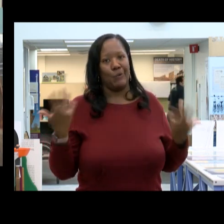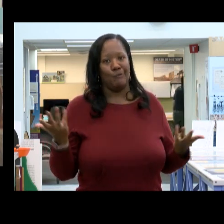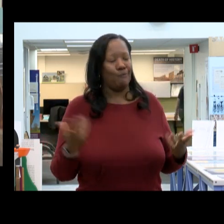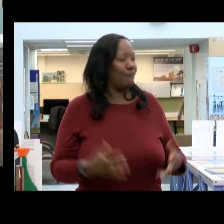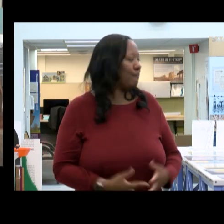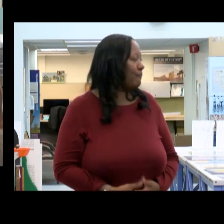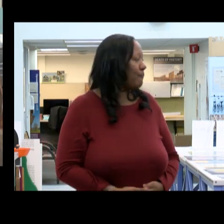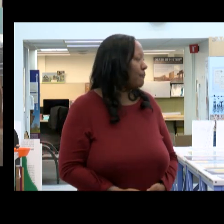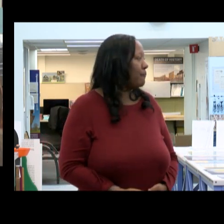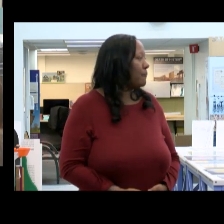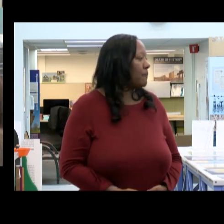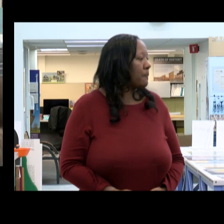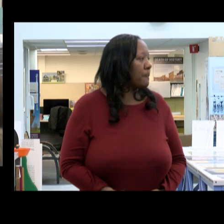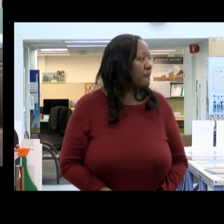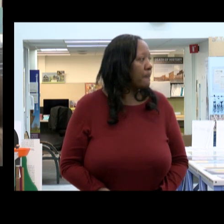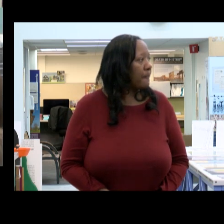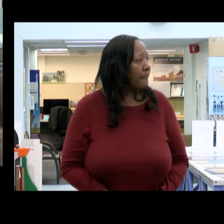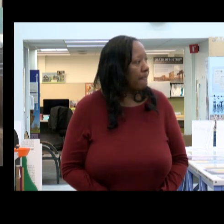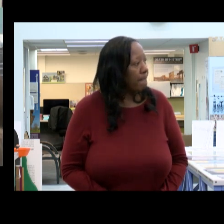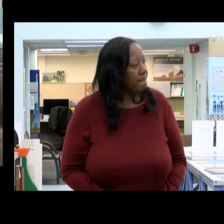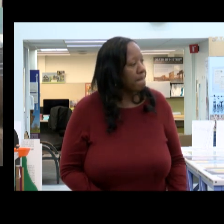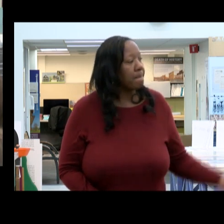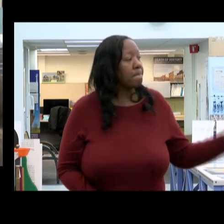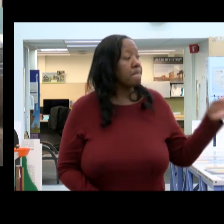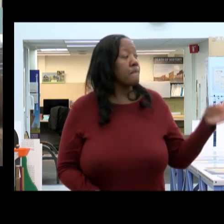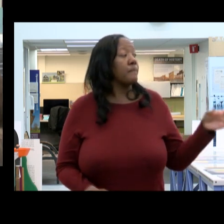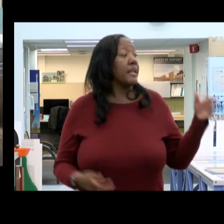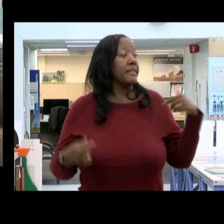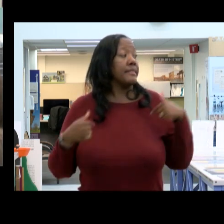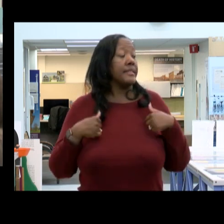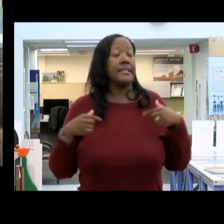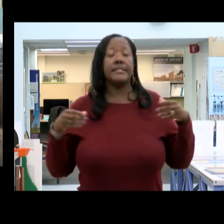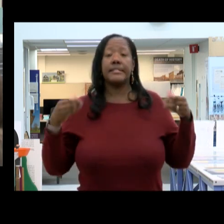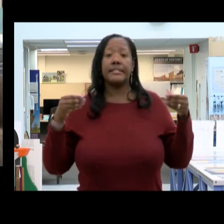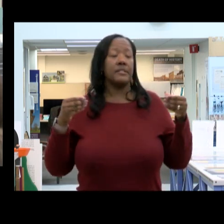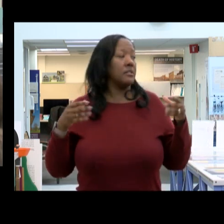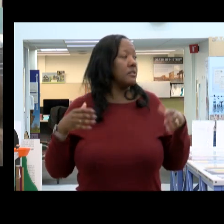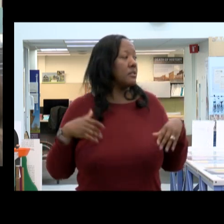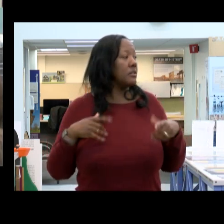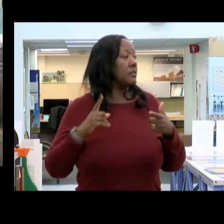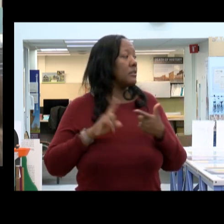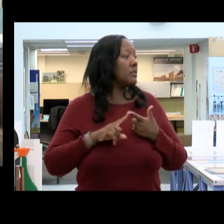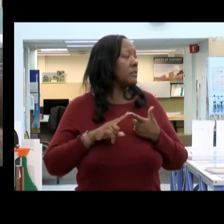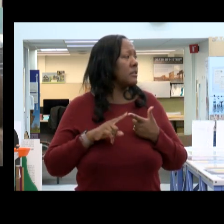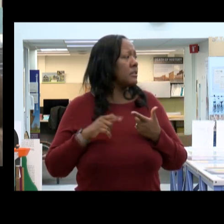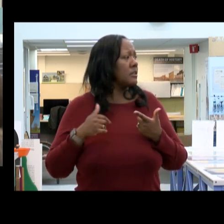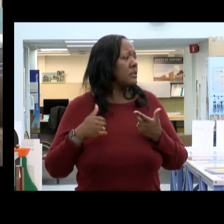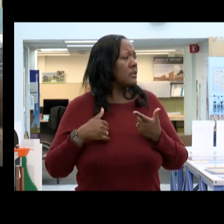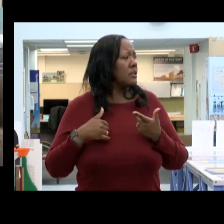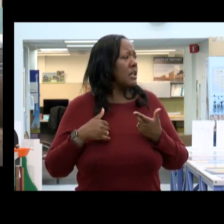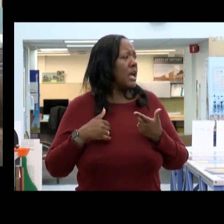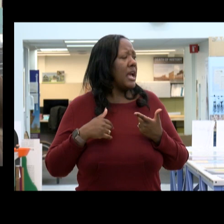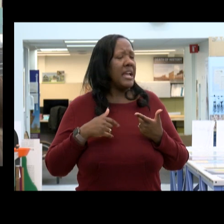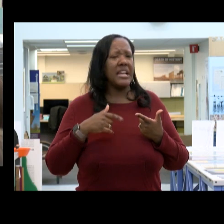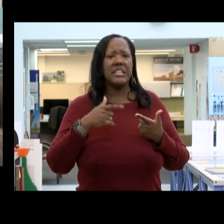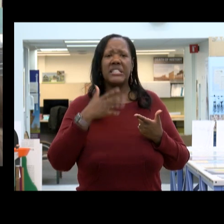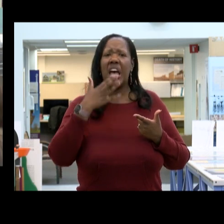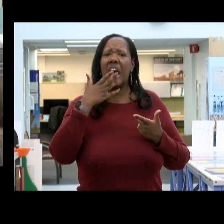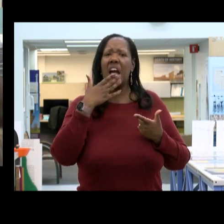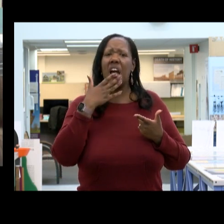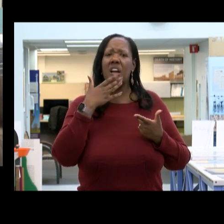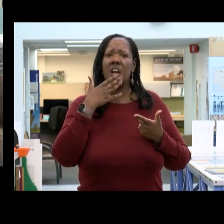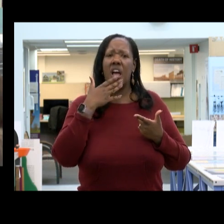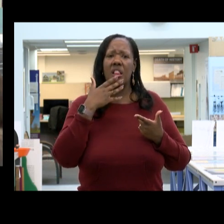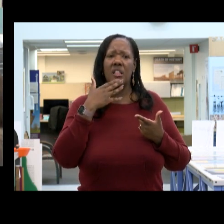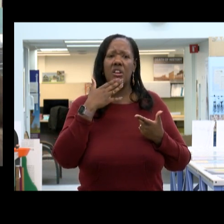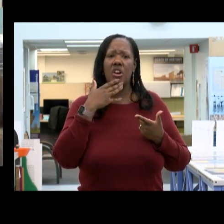This is a product that it's a color core impregnated MDF. It's also fire rated, and again, we can actually print